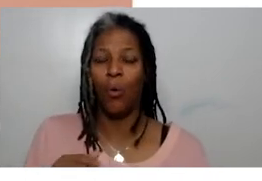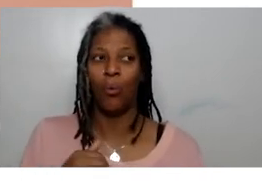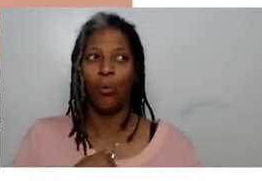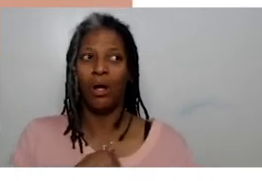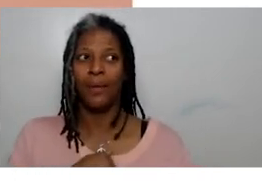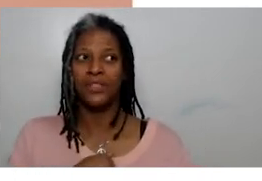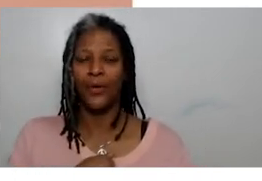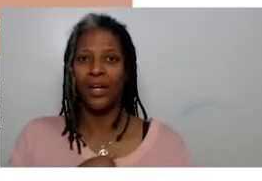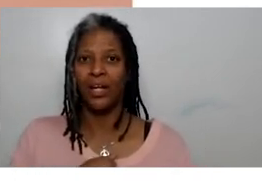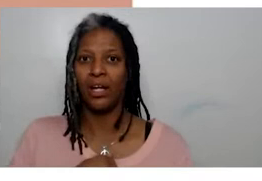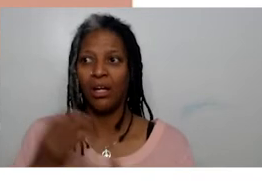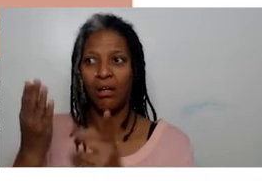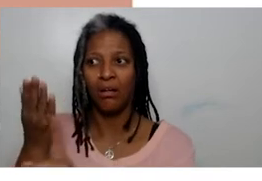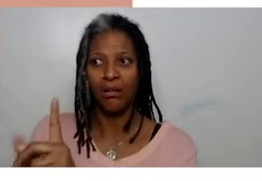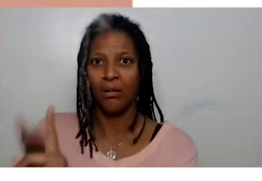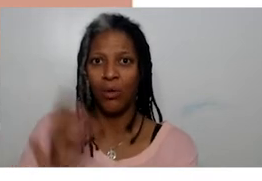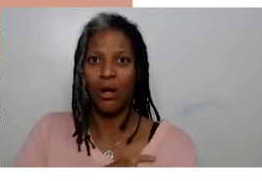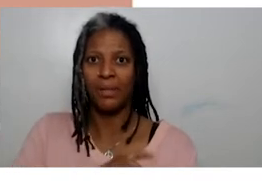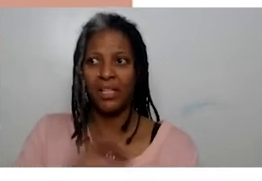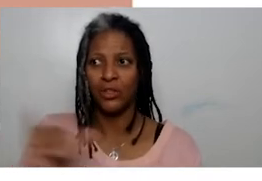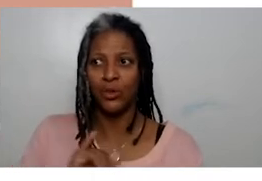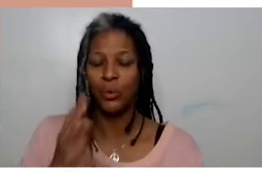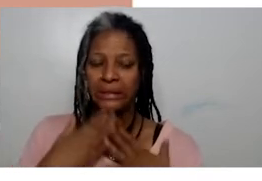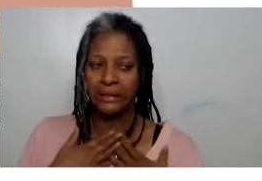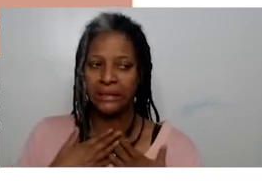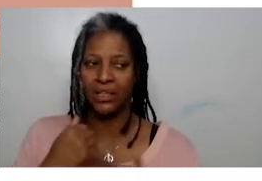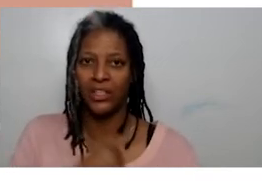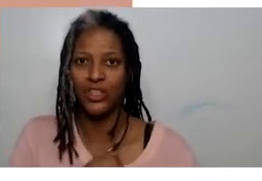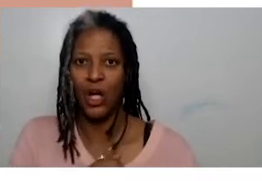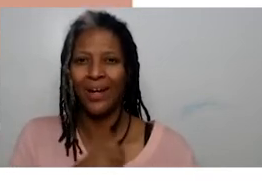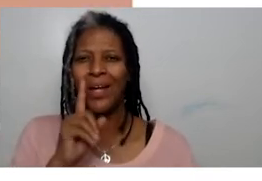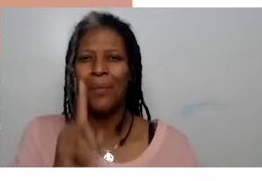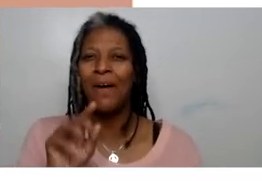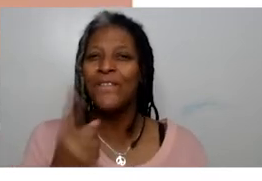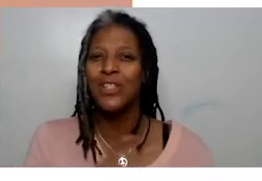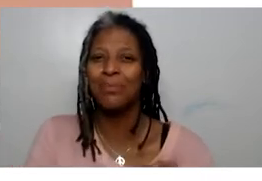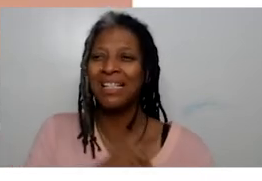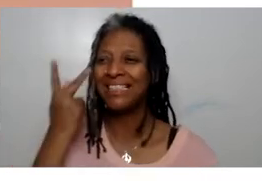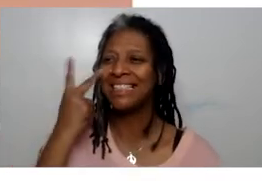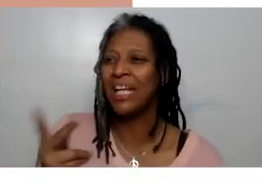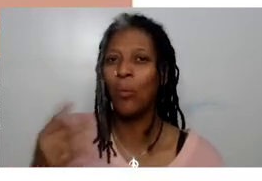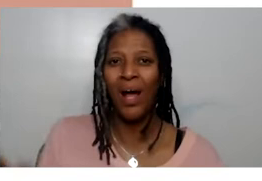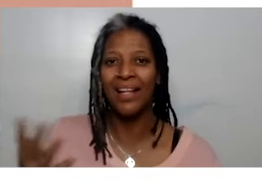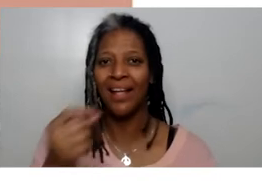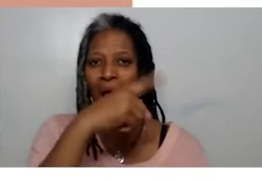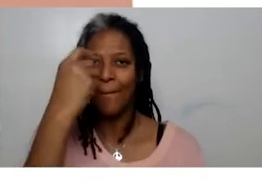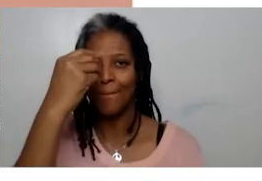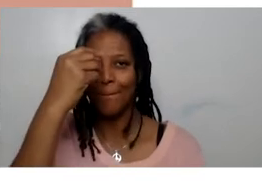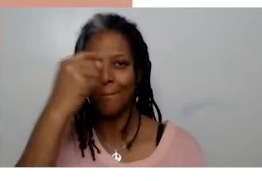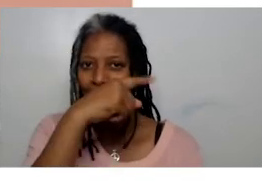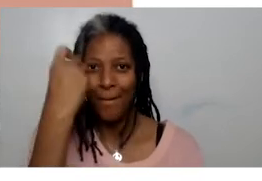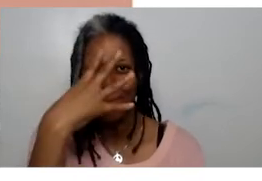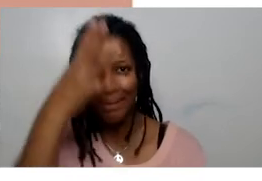Young adulthood, I learned that the way people have viewed me starts to become a box. Like that's something that I can be checked